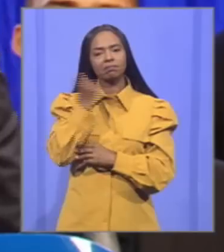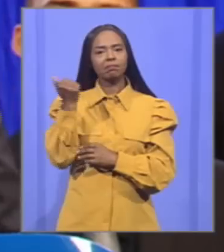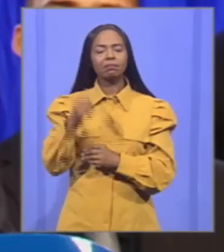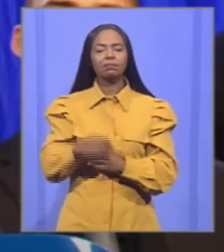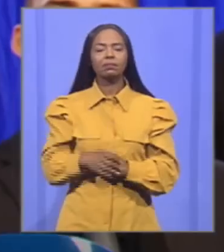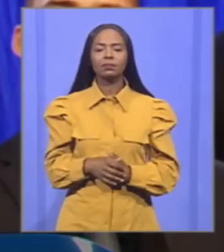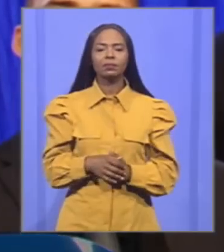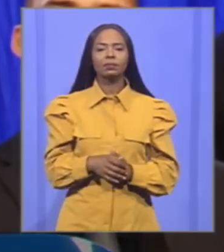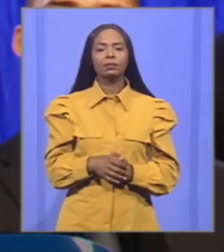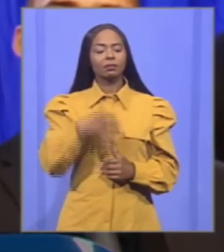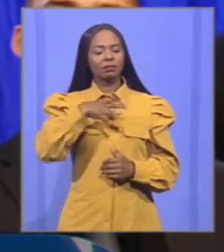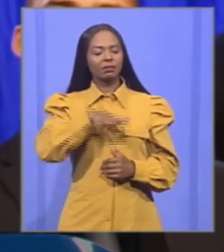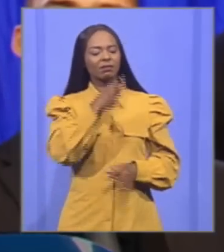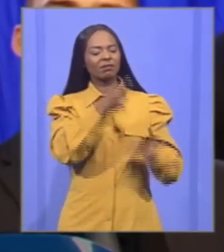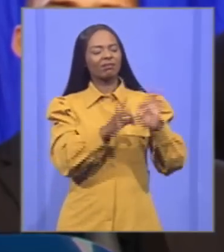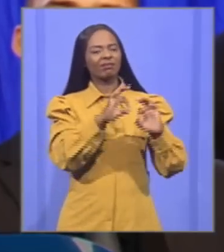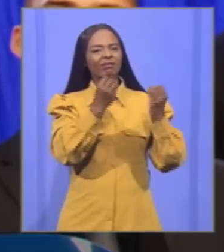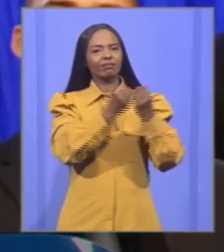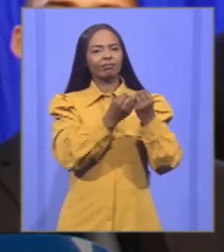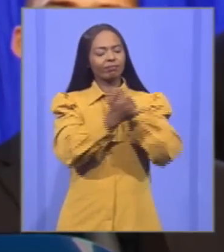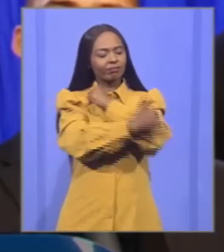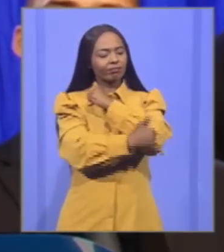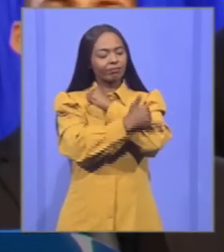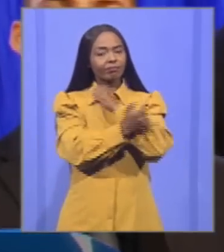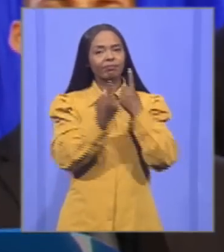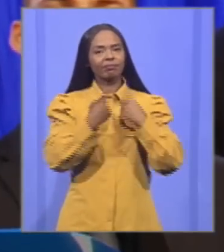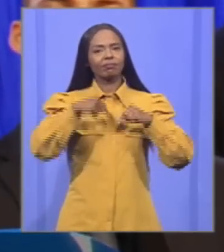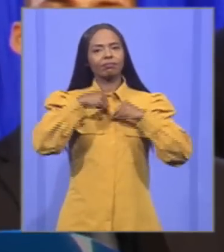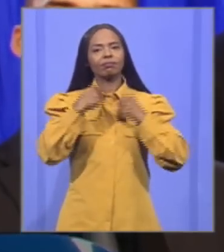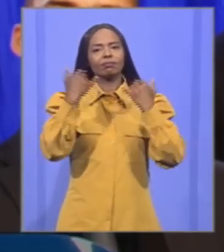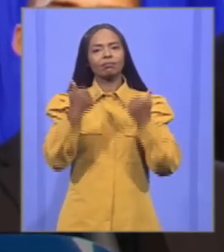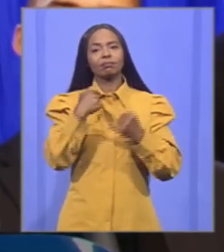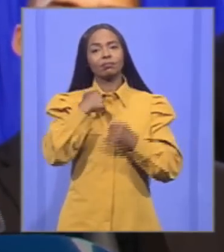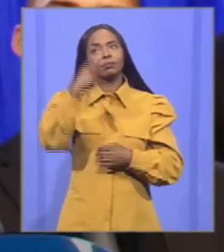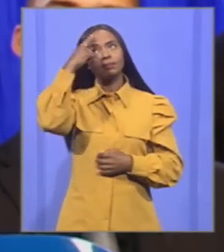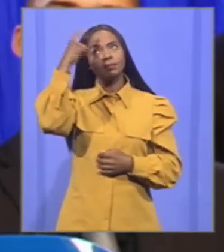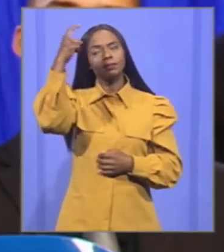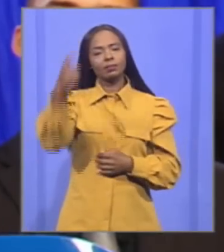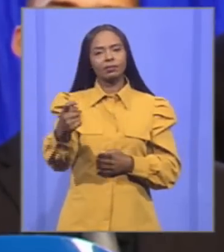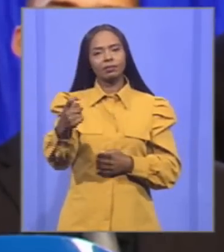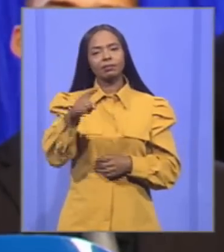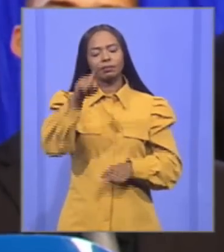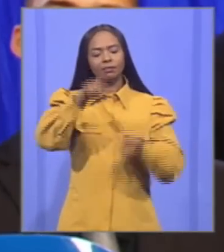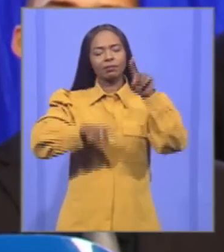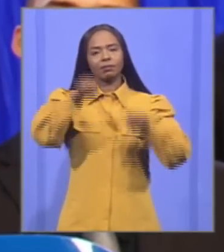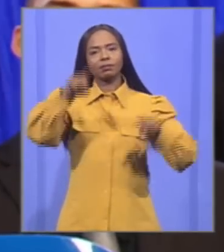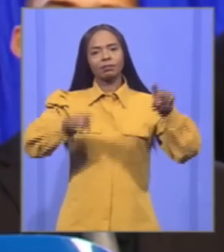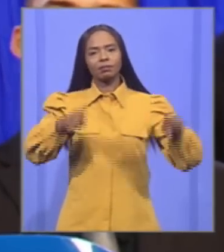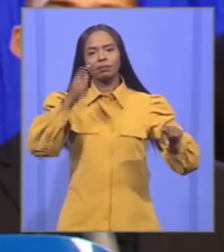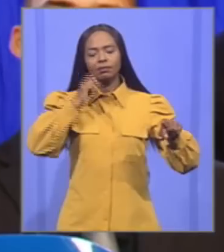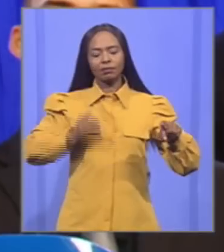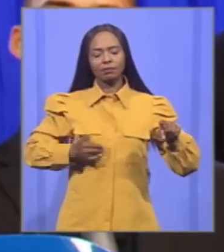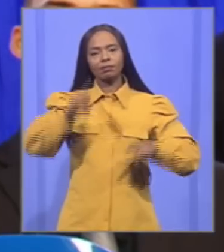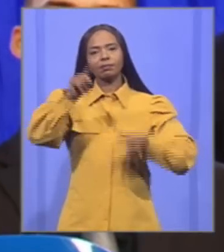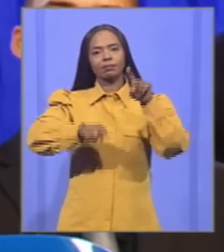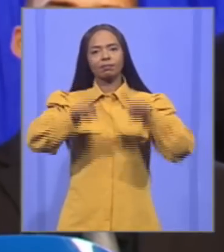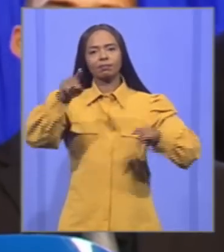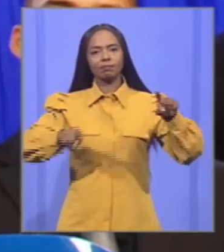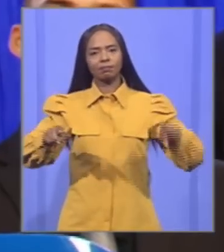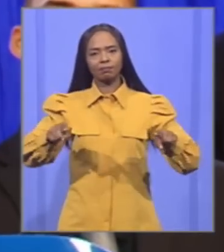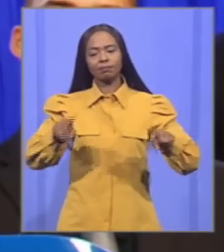No other party in the country boasts, I believe, the diversity of candidates that the DA offers